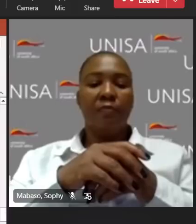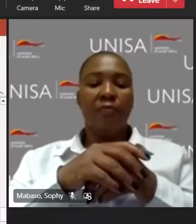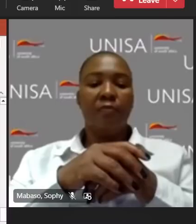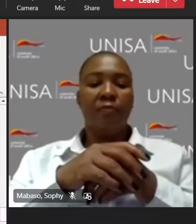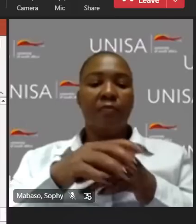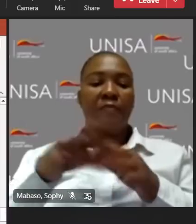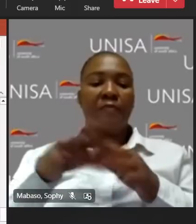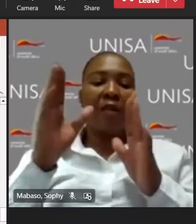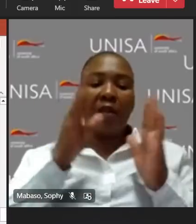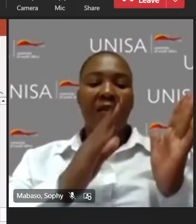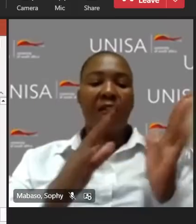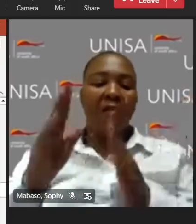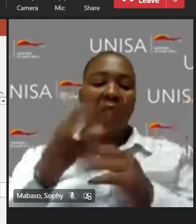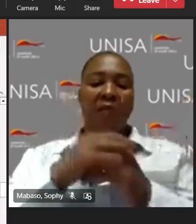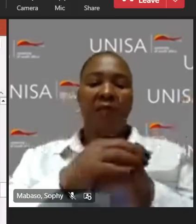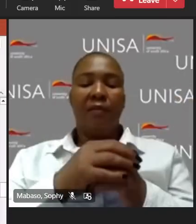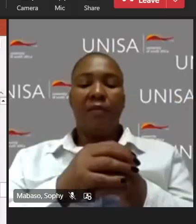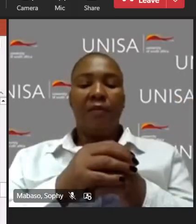to the next slide.